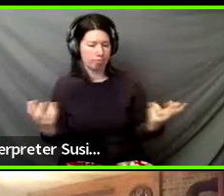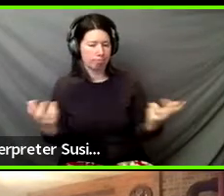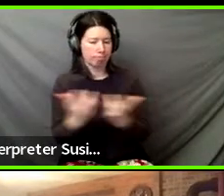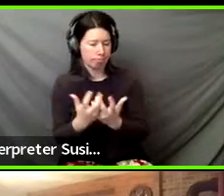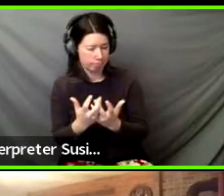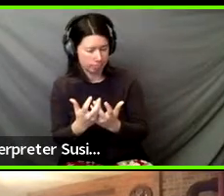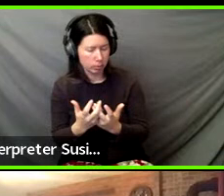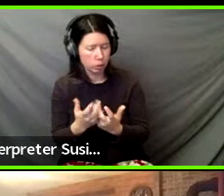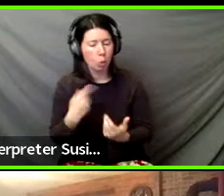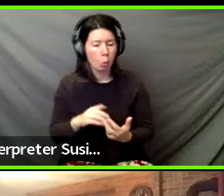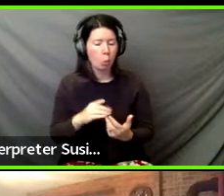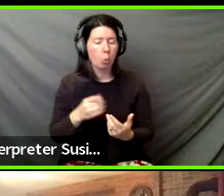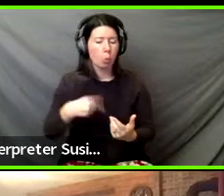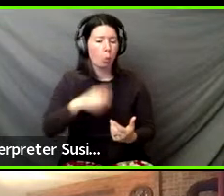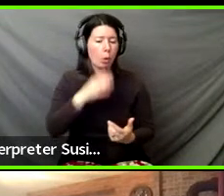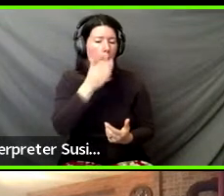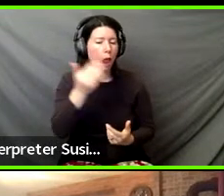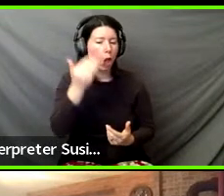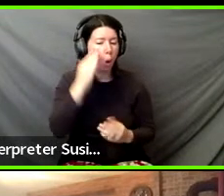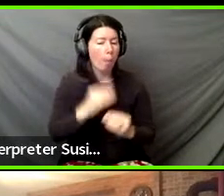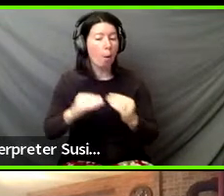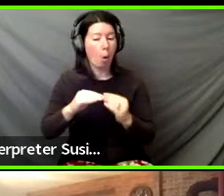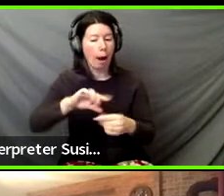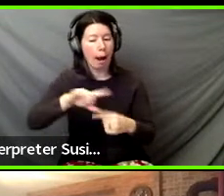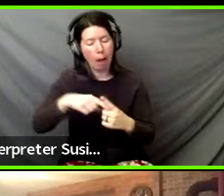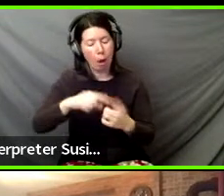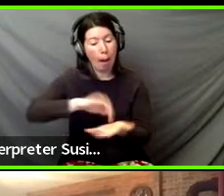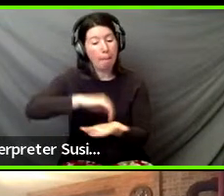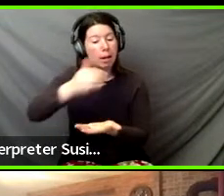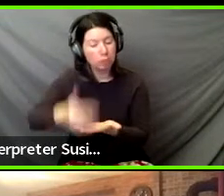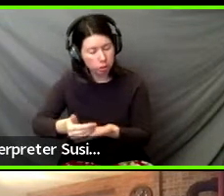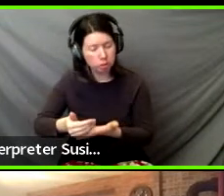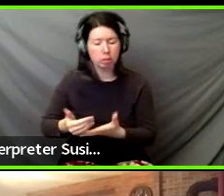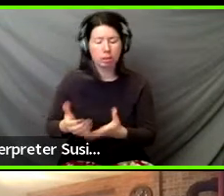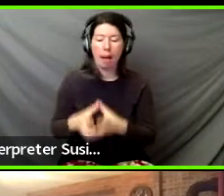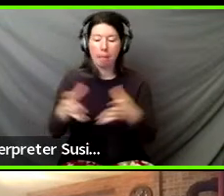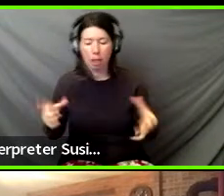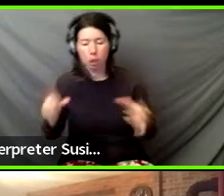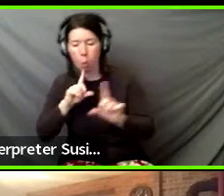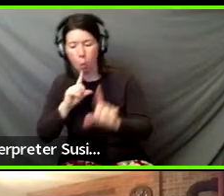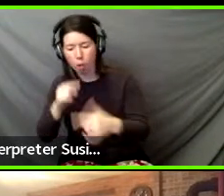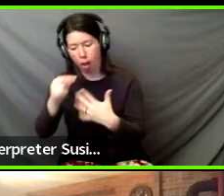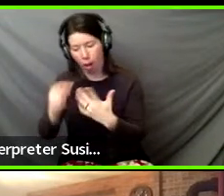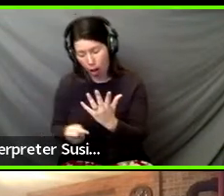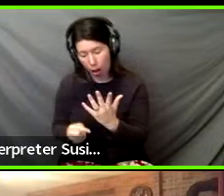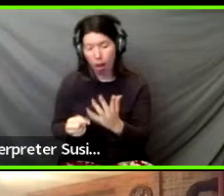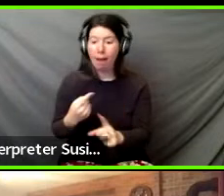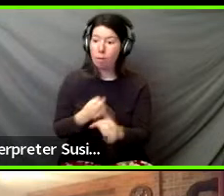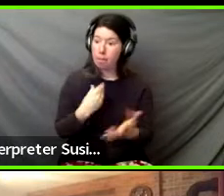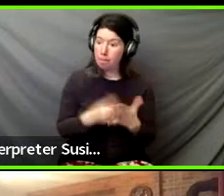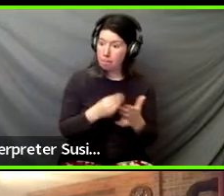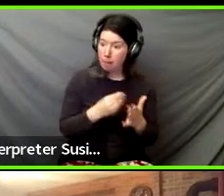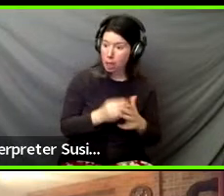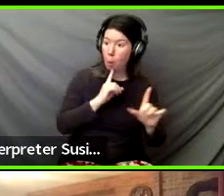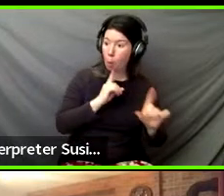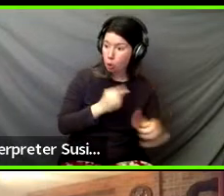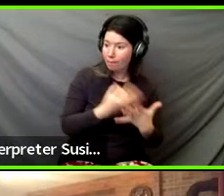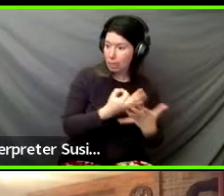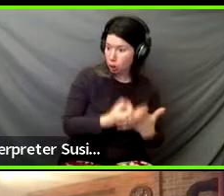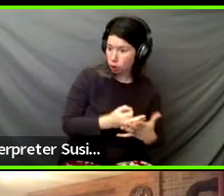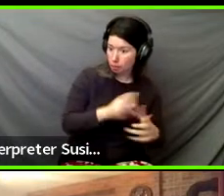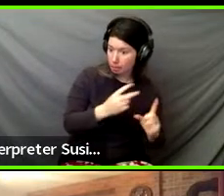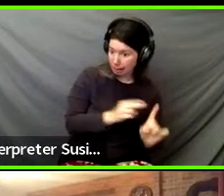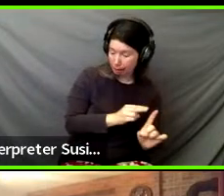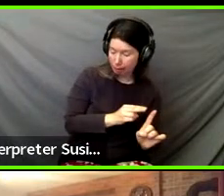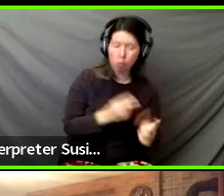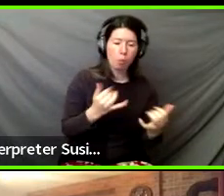we'll know more about what the quantities are, things like that. And from a financing or a funding perspective, they are round numbers